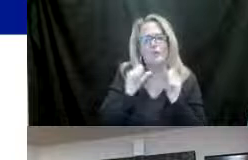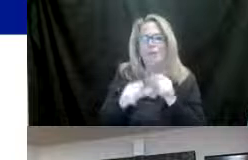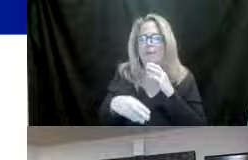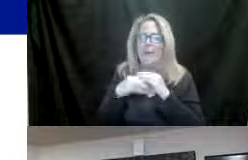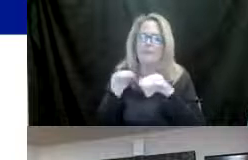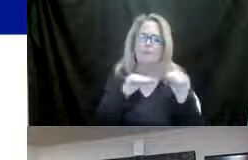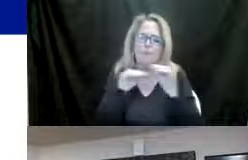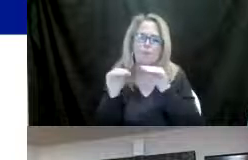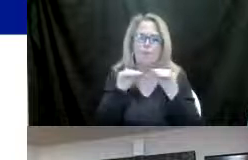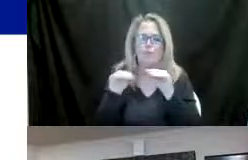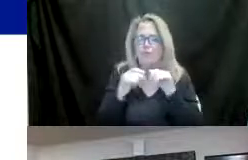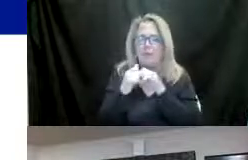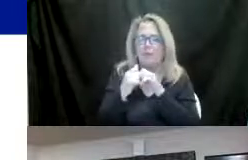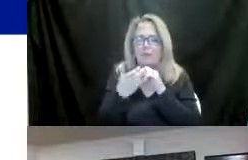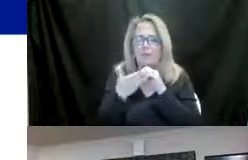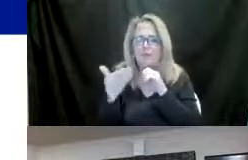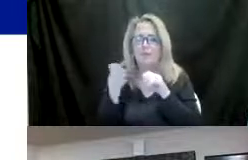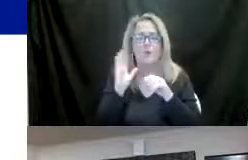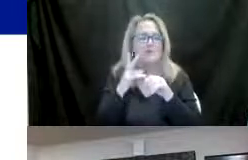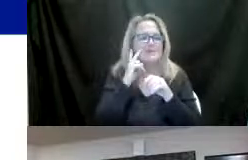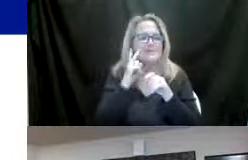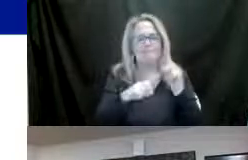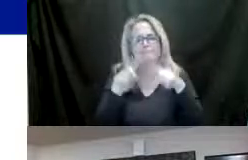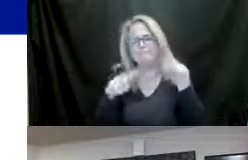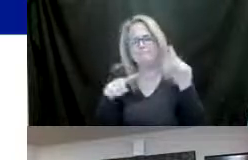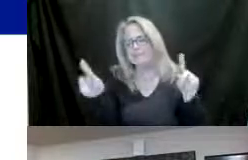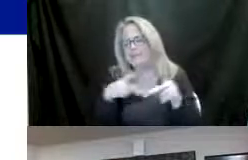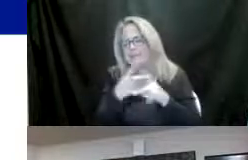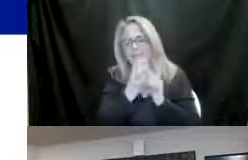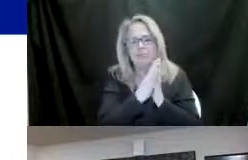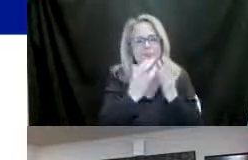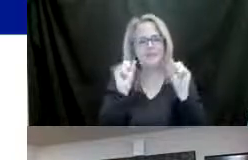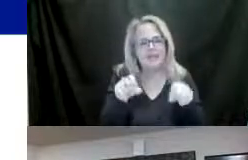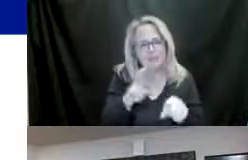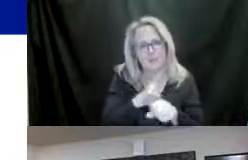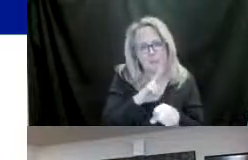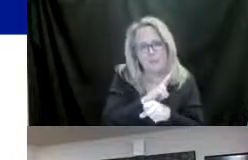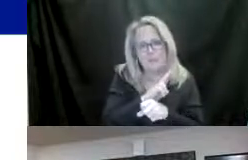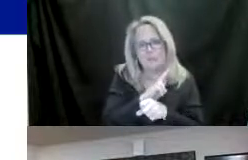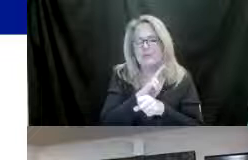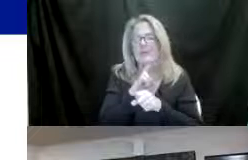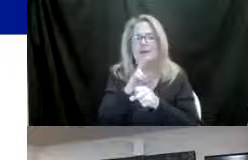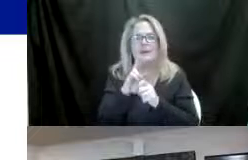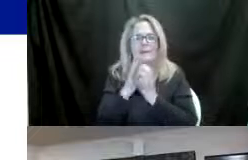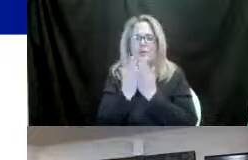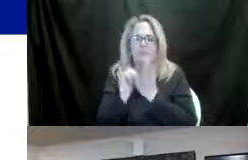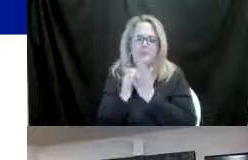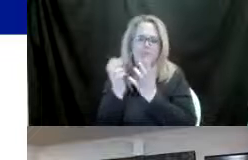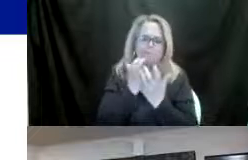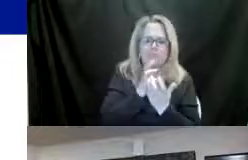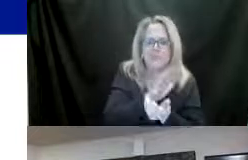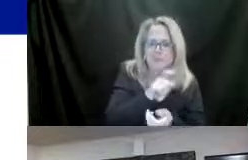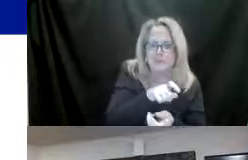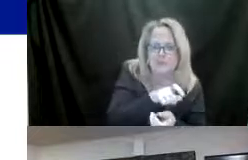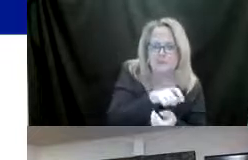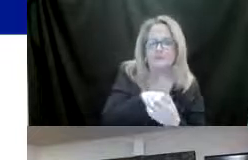and you'll see in a few minutes different kinds of books that can be used, adapted books that kind of bring things to life. But